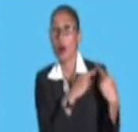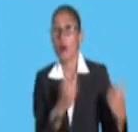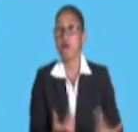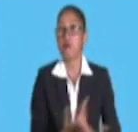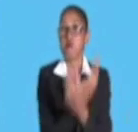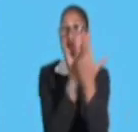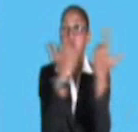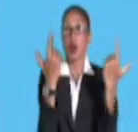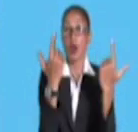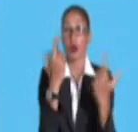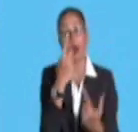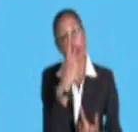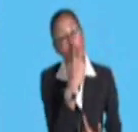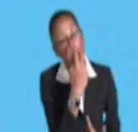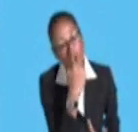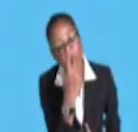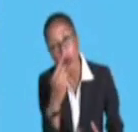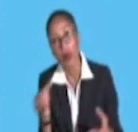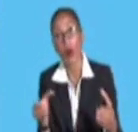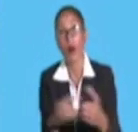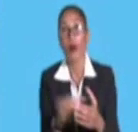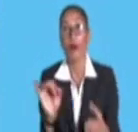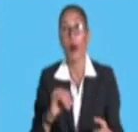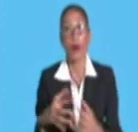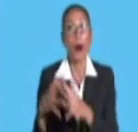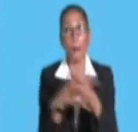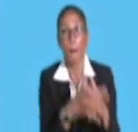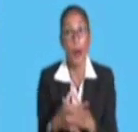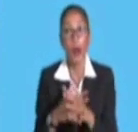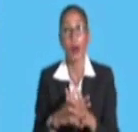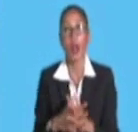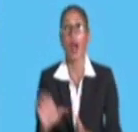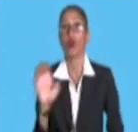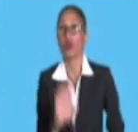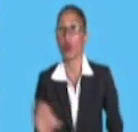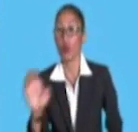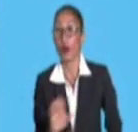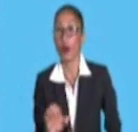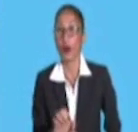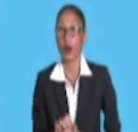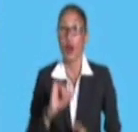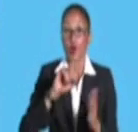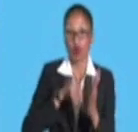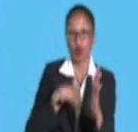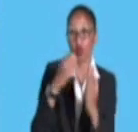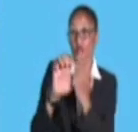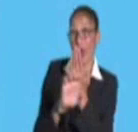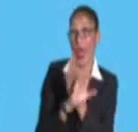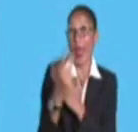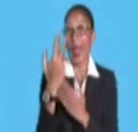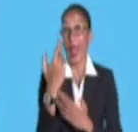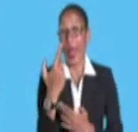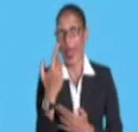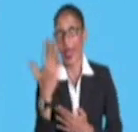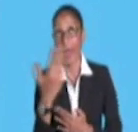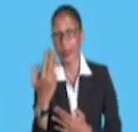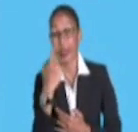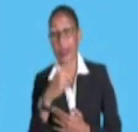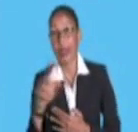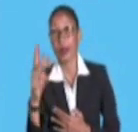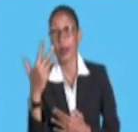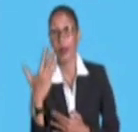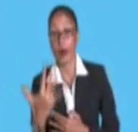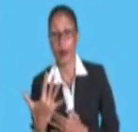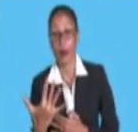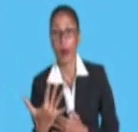tour groups from the United States, South America, and Europe. In July of 1975, I enrolled with the